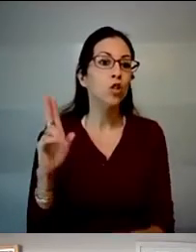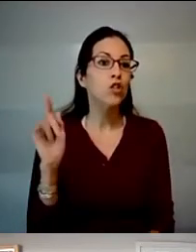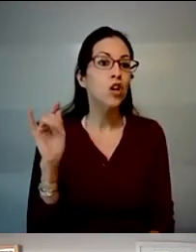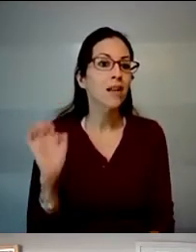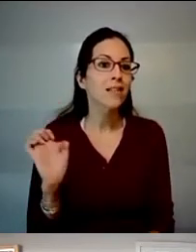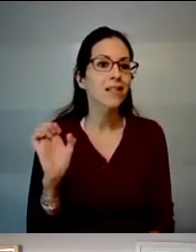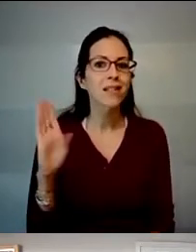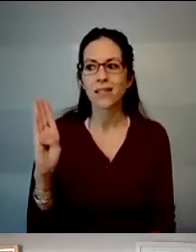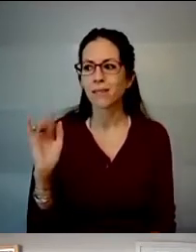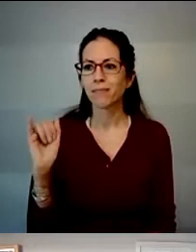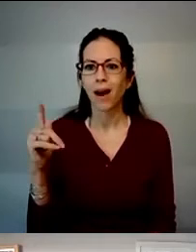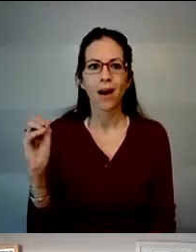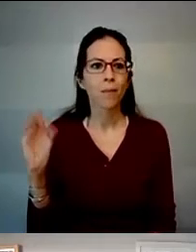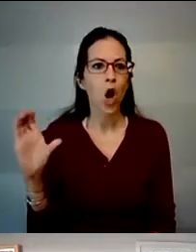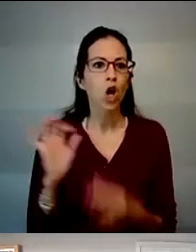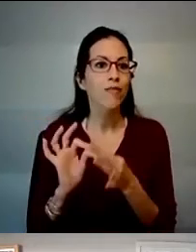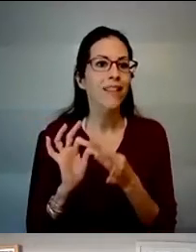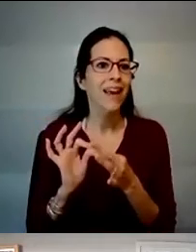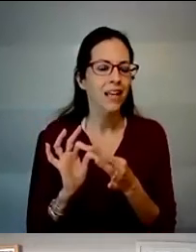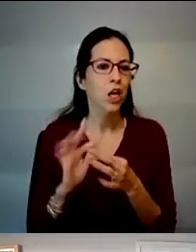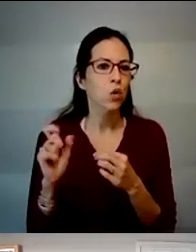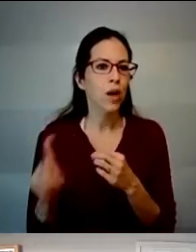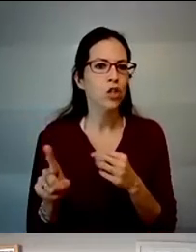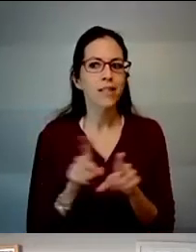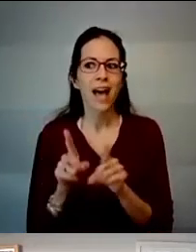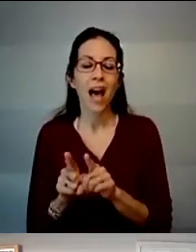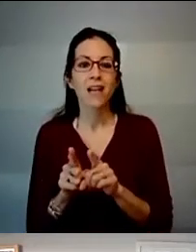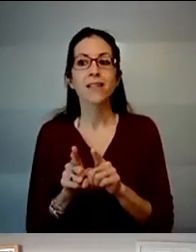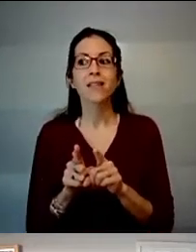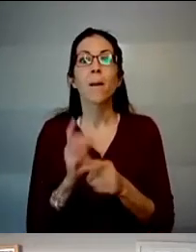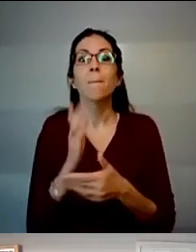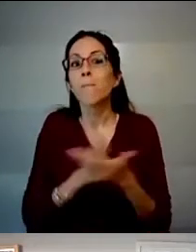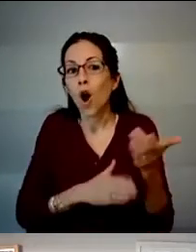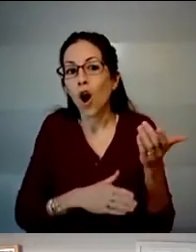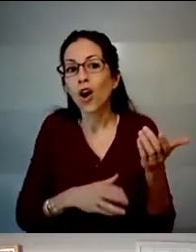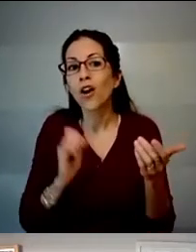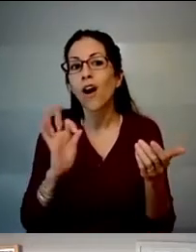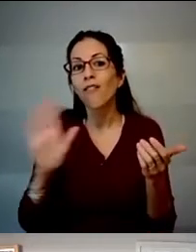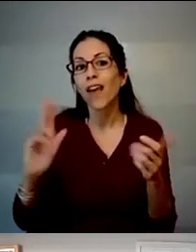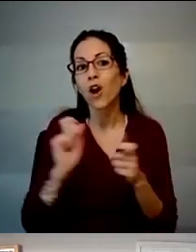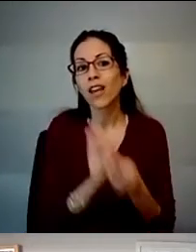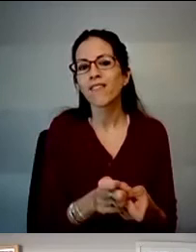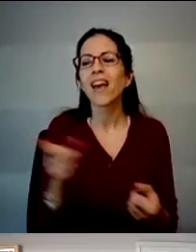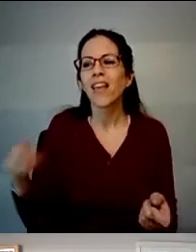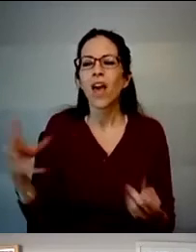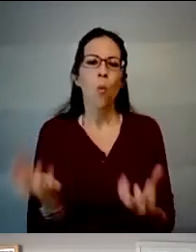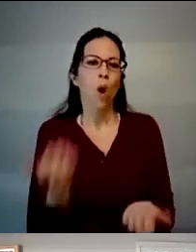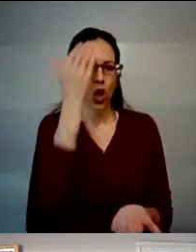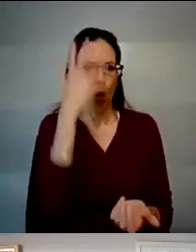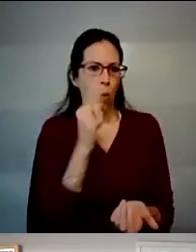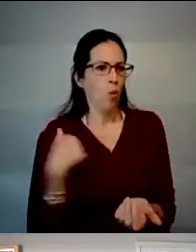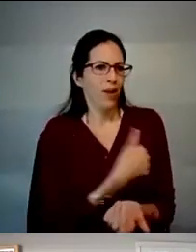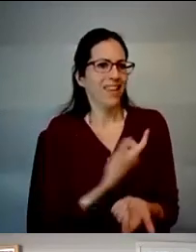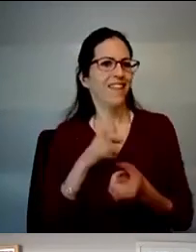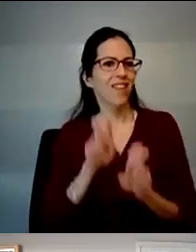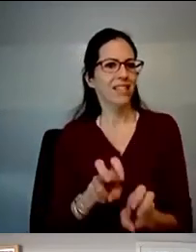their giving, as a portion of their giving, or is it something that they want to know that we're invested in as an organization, but it won't